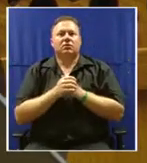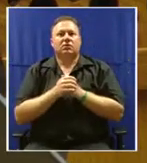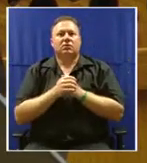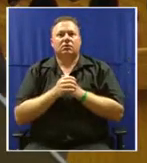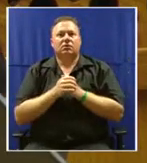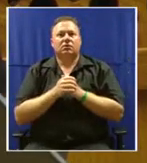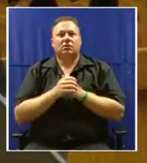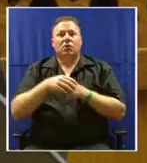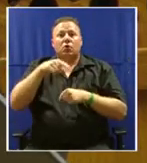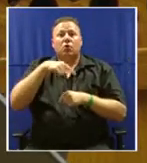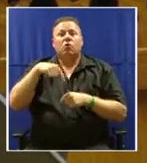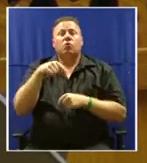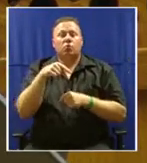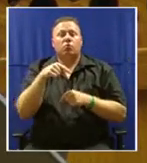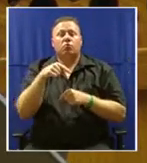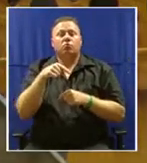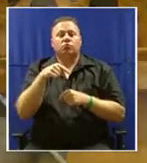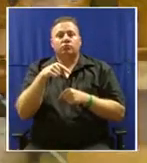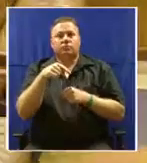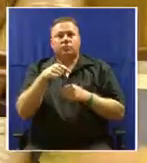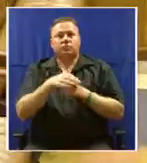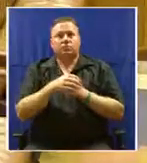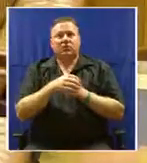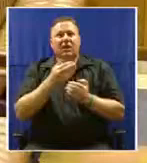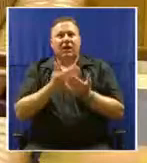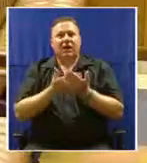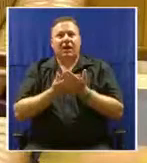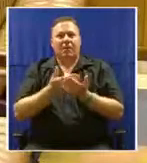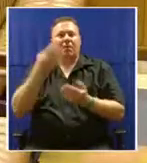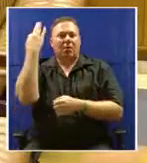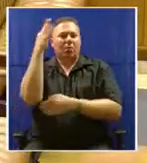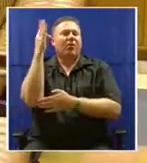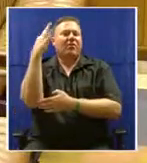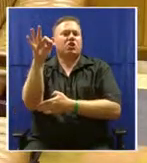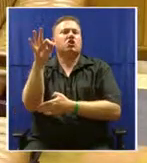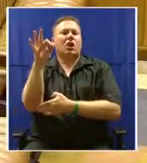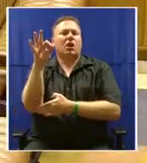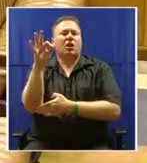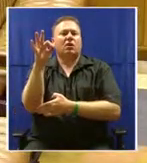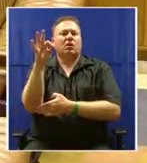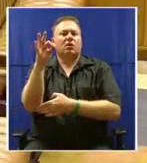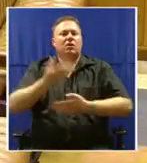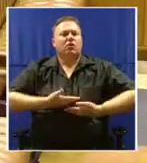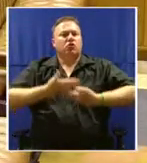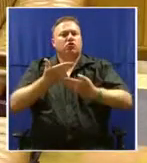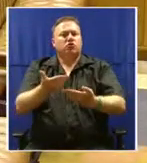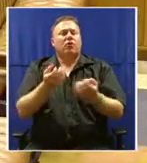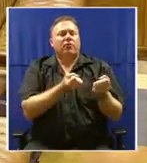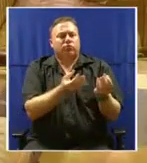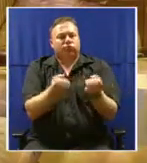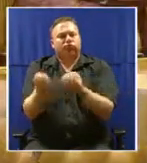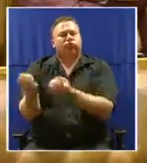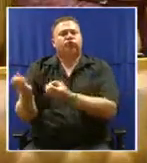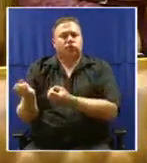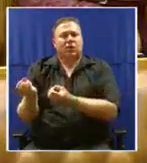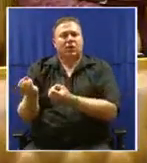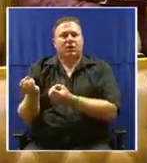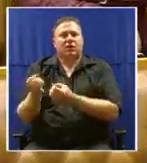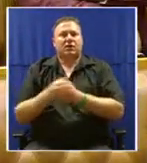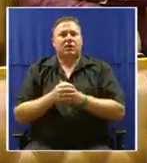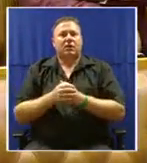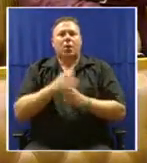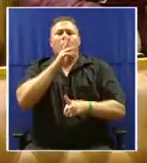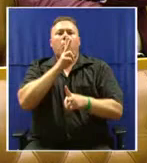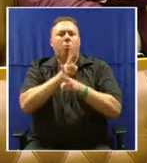We remain on course to build a capable and professional civil service that delivers on its